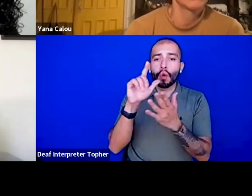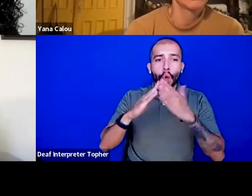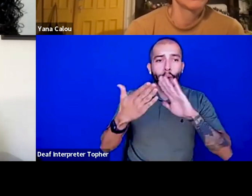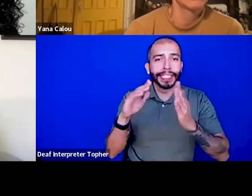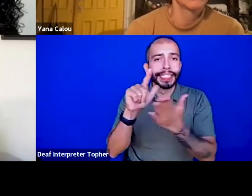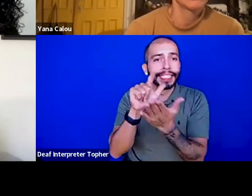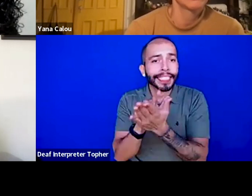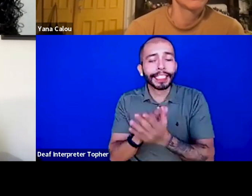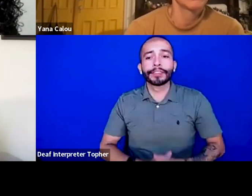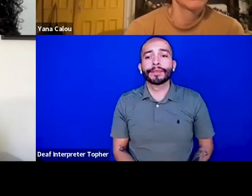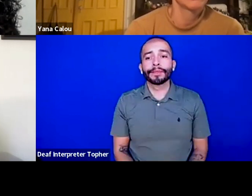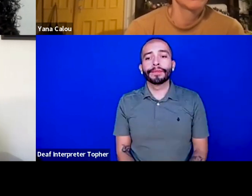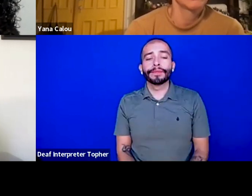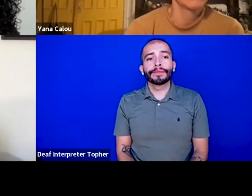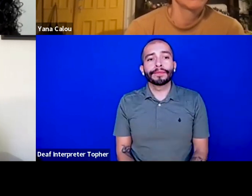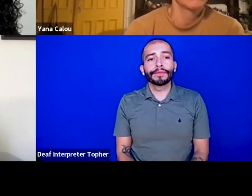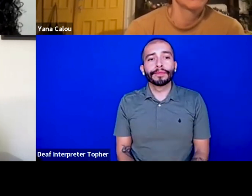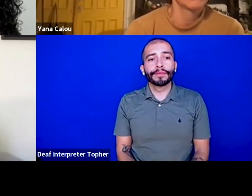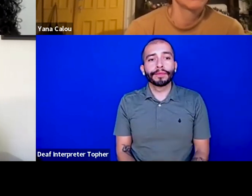anti-vagrancy laws,